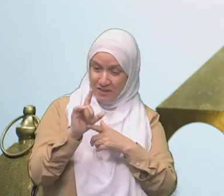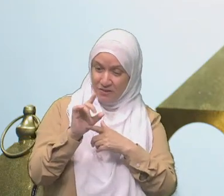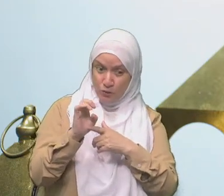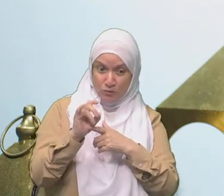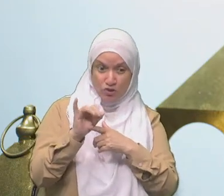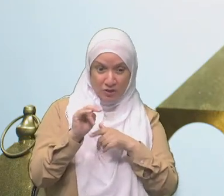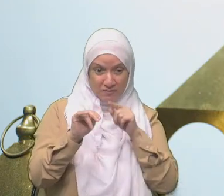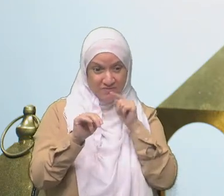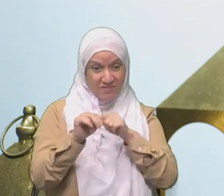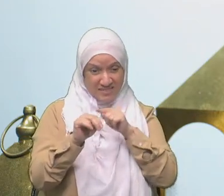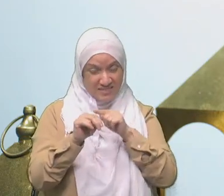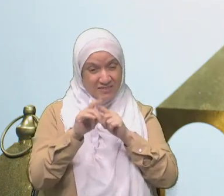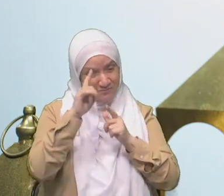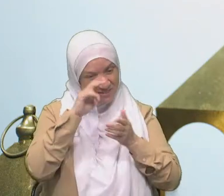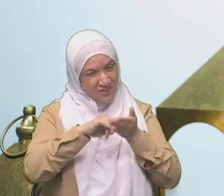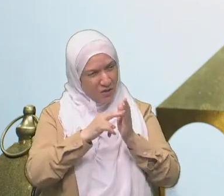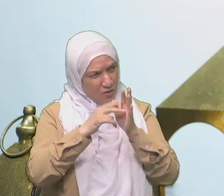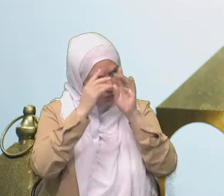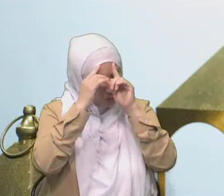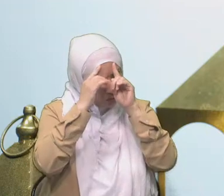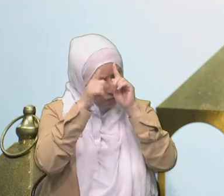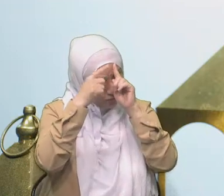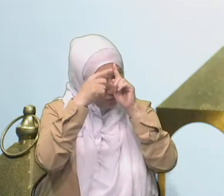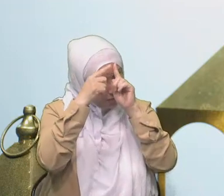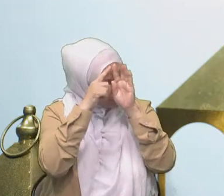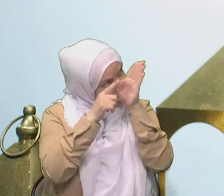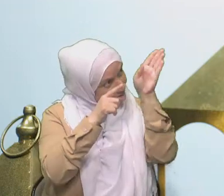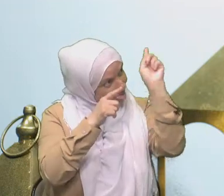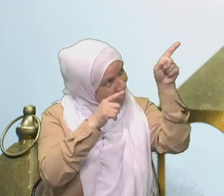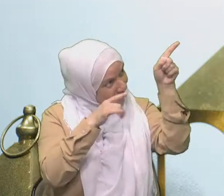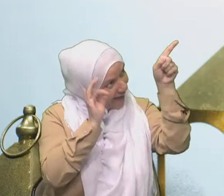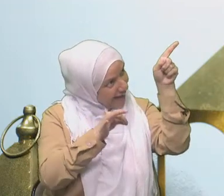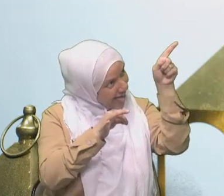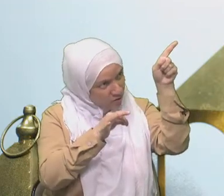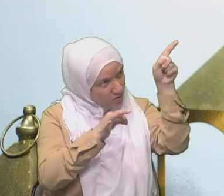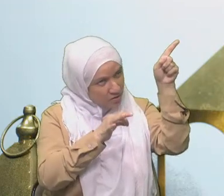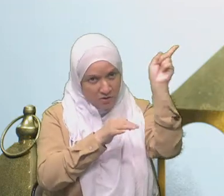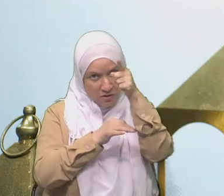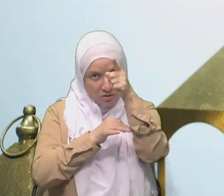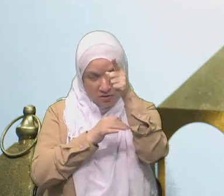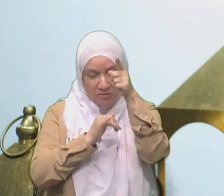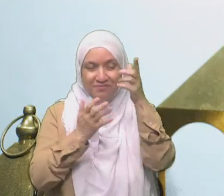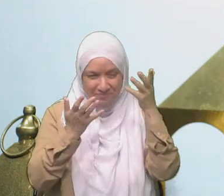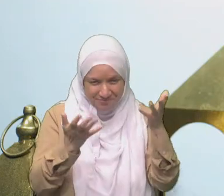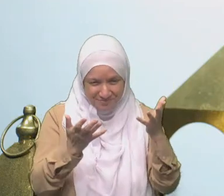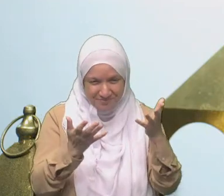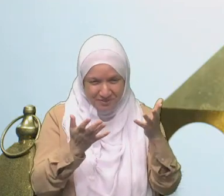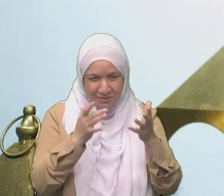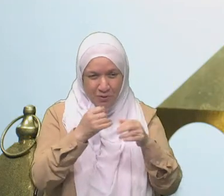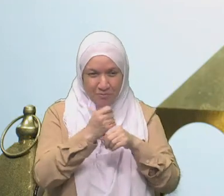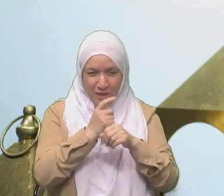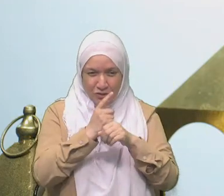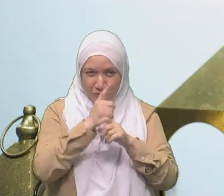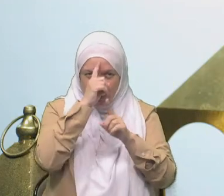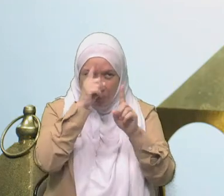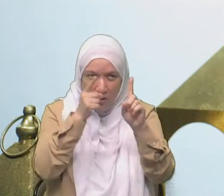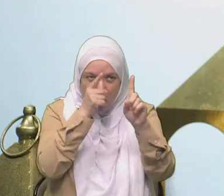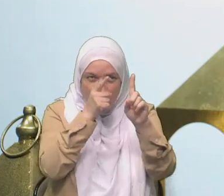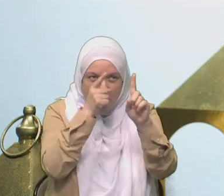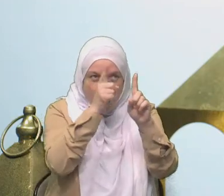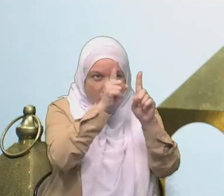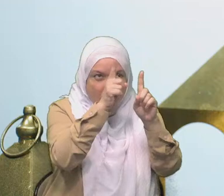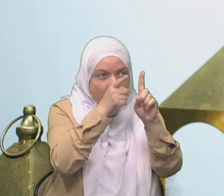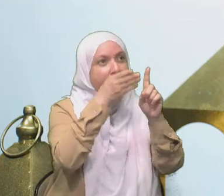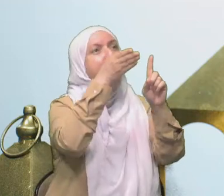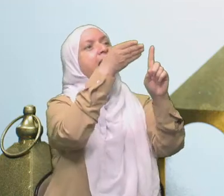ta'ala to bring you along, that is devotion. So the difference between devotion and delusion is in the asbab that you are taking, the